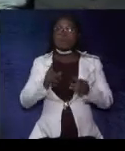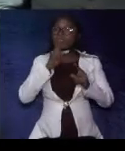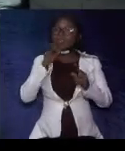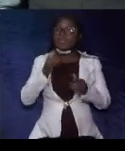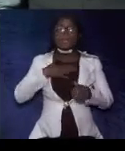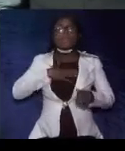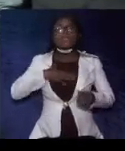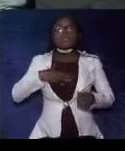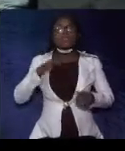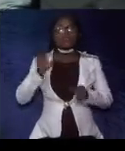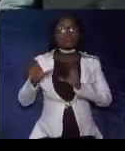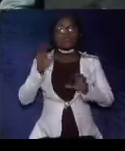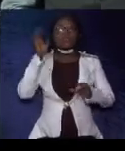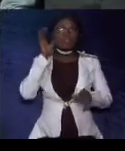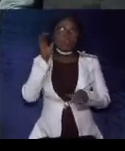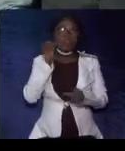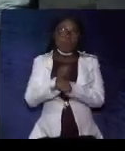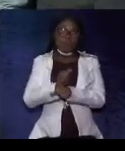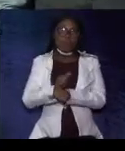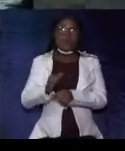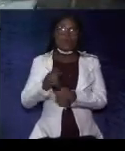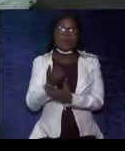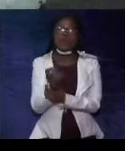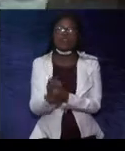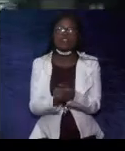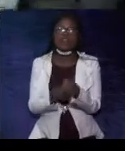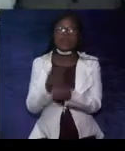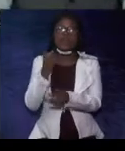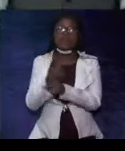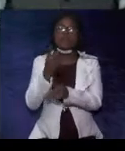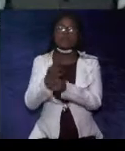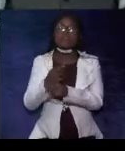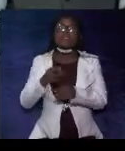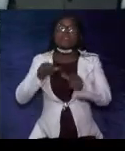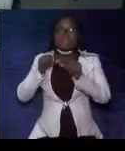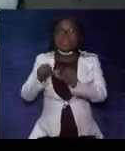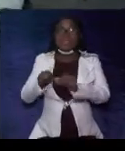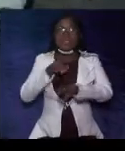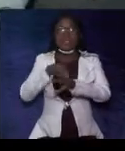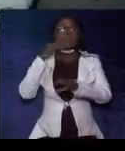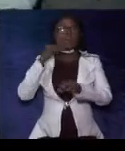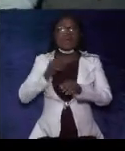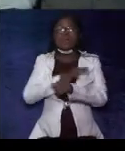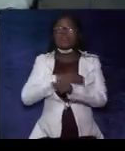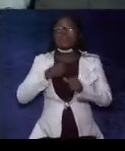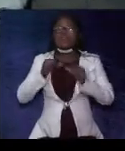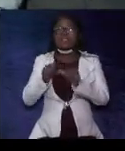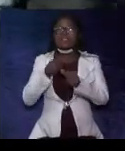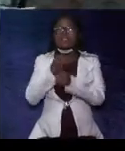Home, I want to say, please do your homework. Wash your hands regularly. Stay at